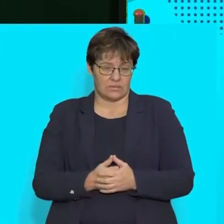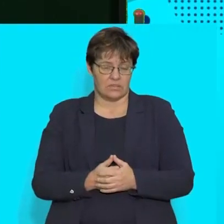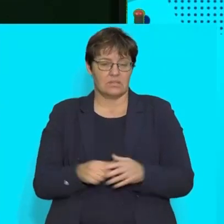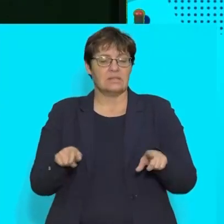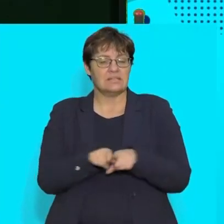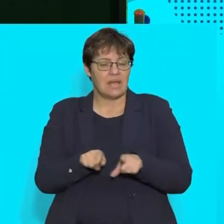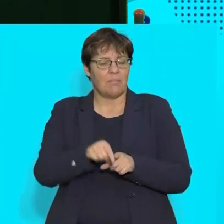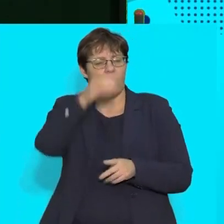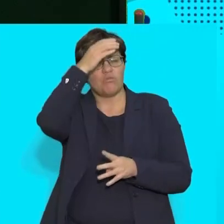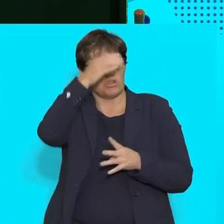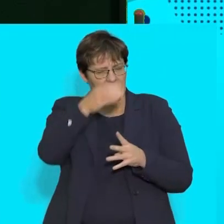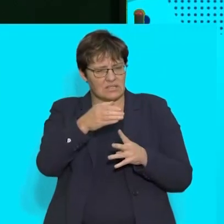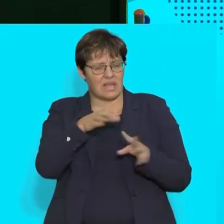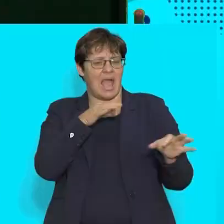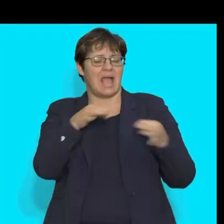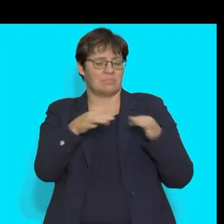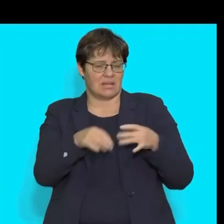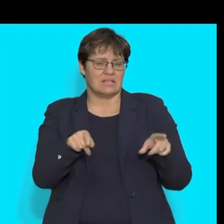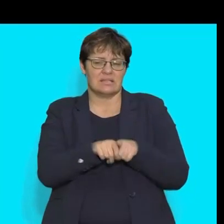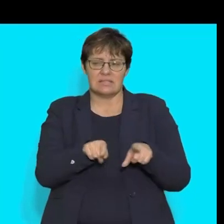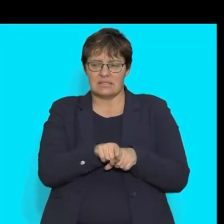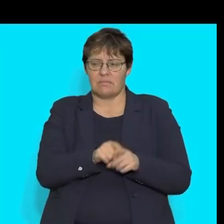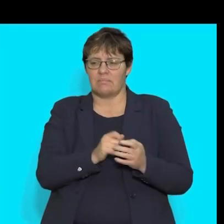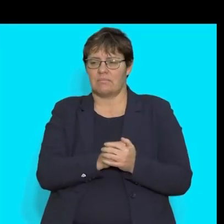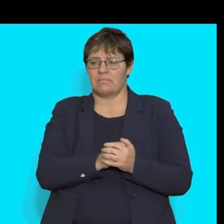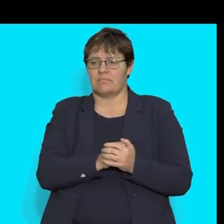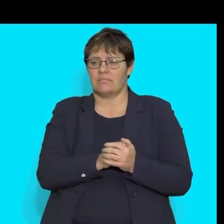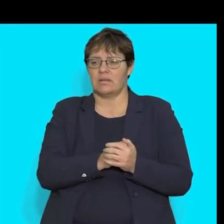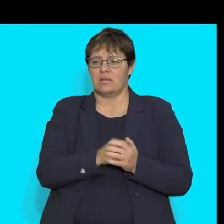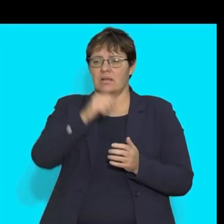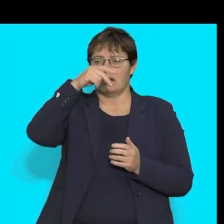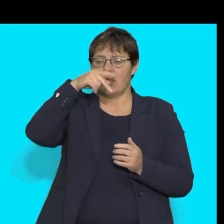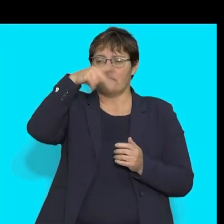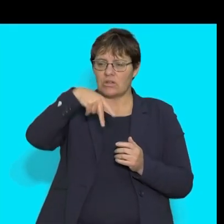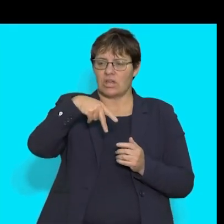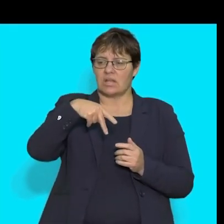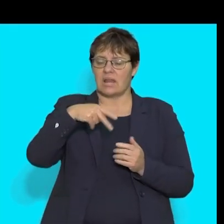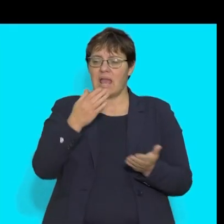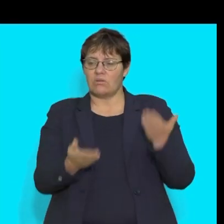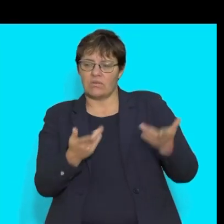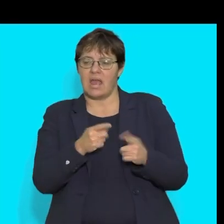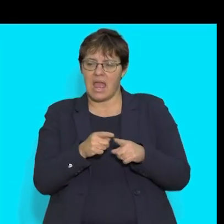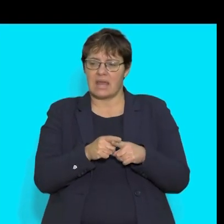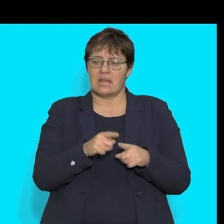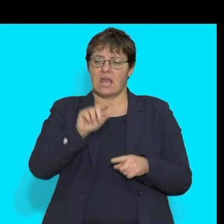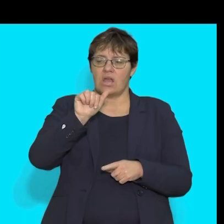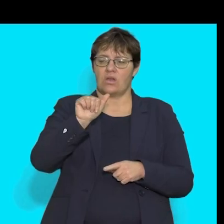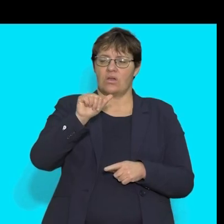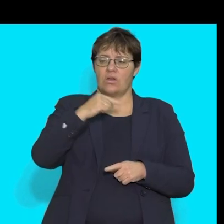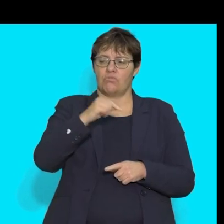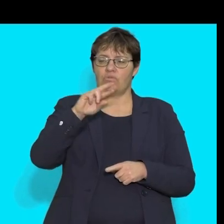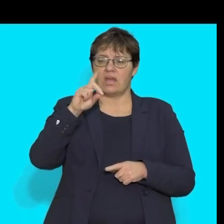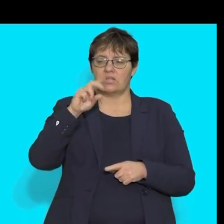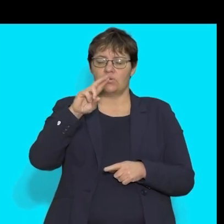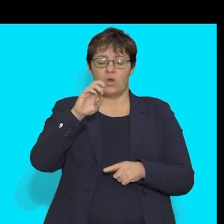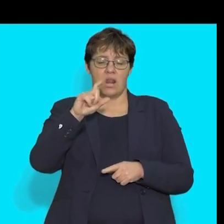We'll also try and unpack some concepts such as punctuated equilibrium and gradualism. Let's get